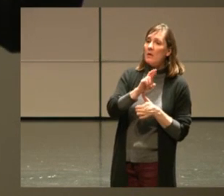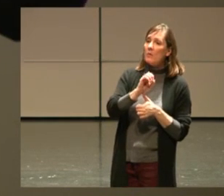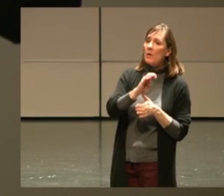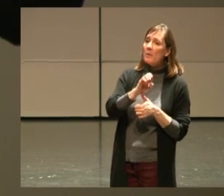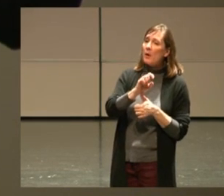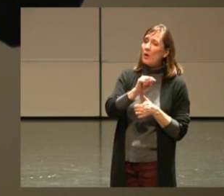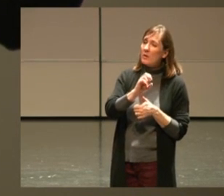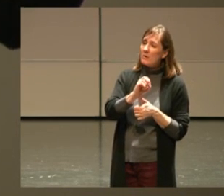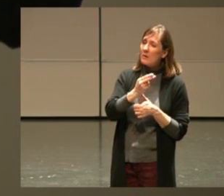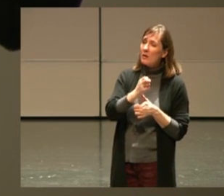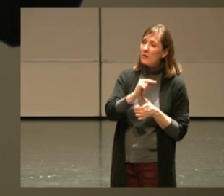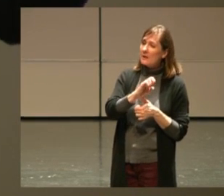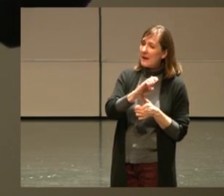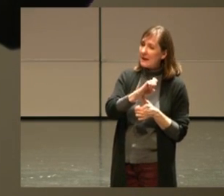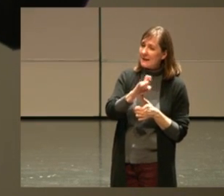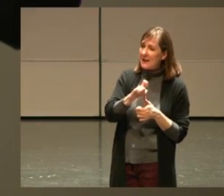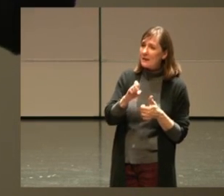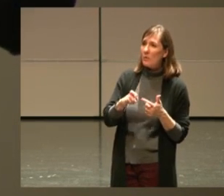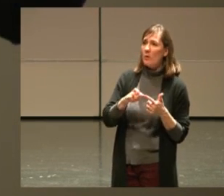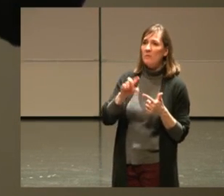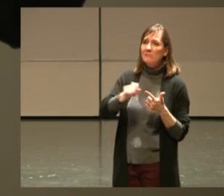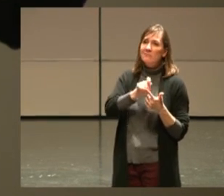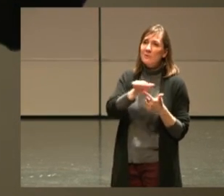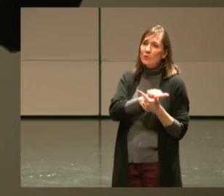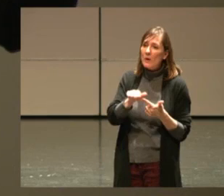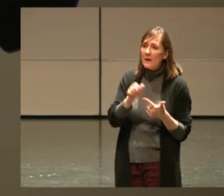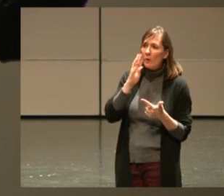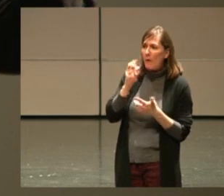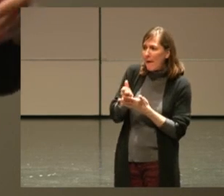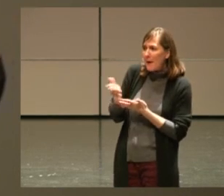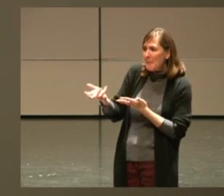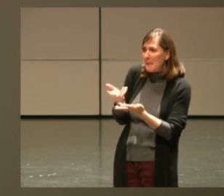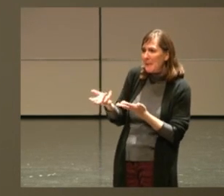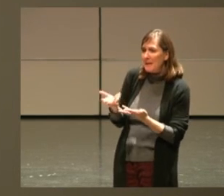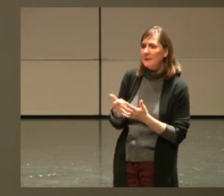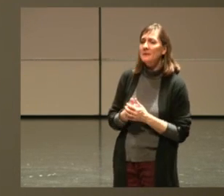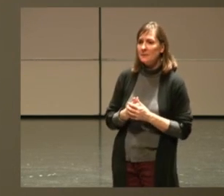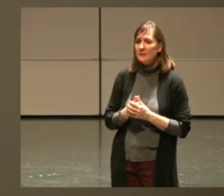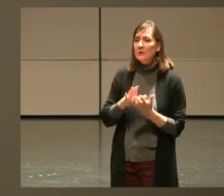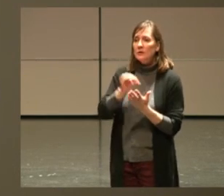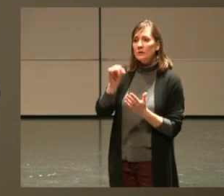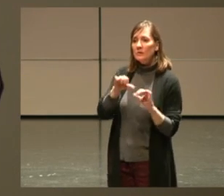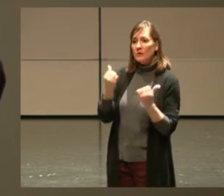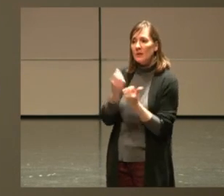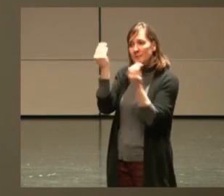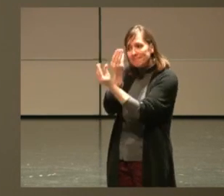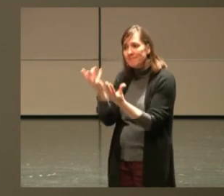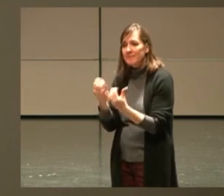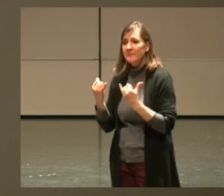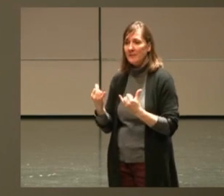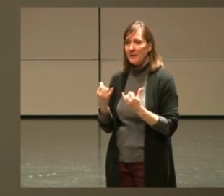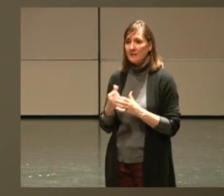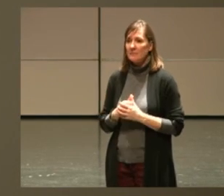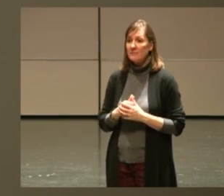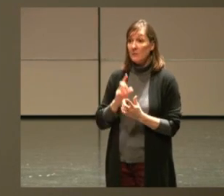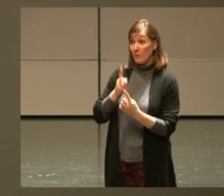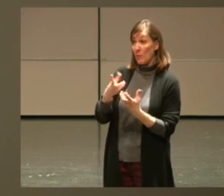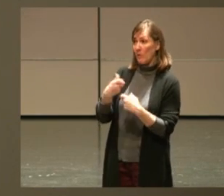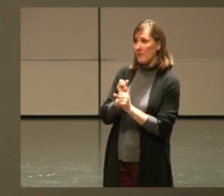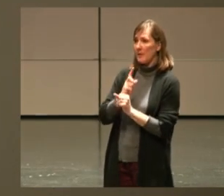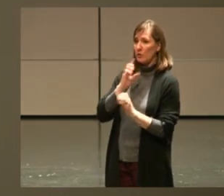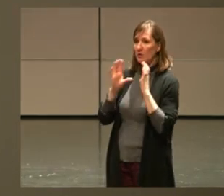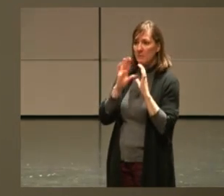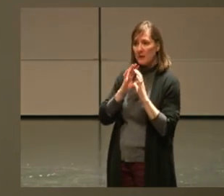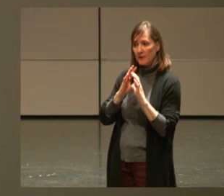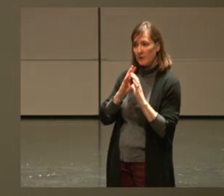some of the specific training, some of the things that the Student Association is really getting the word out on today. So we want to really keep the communication up